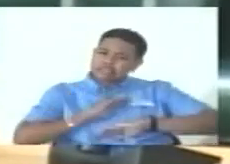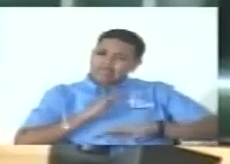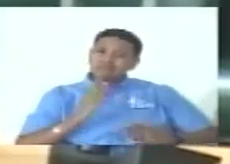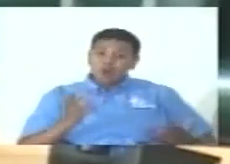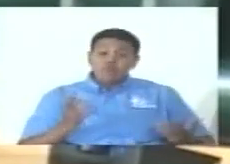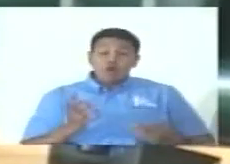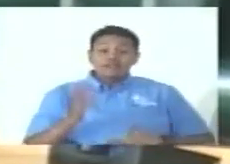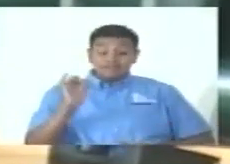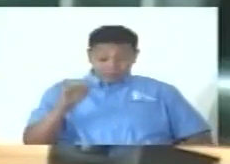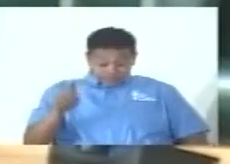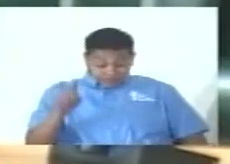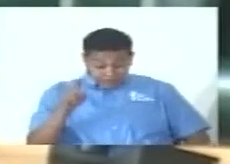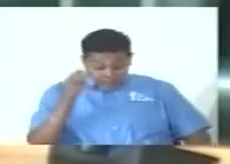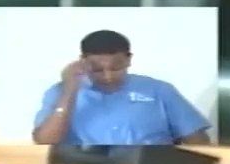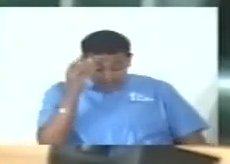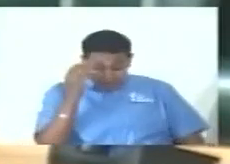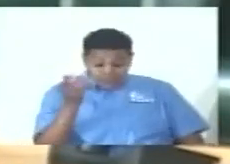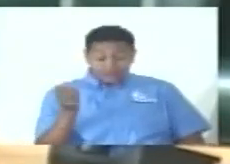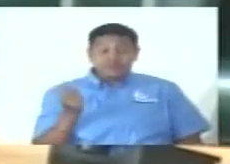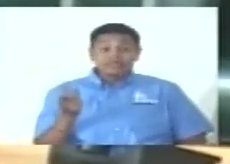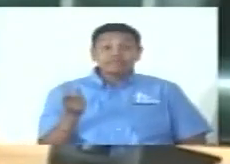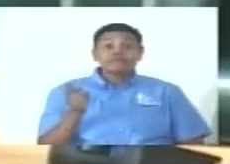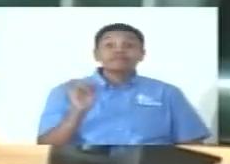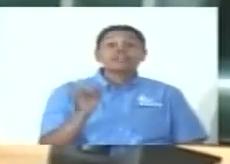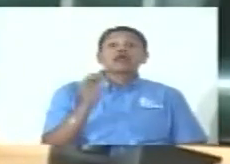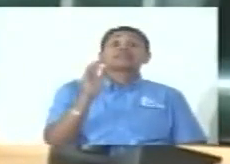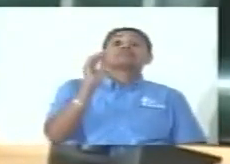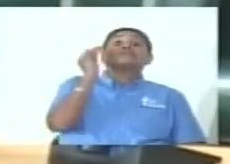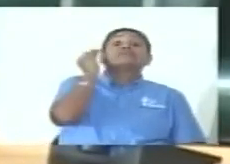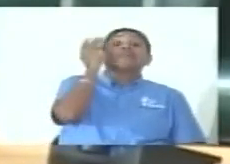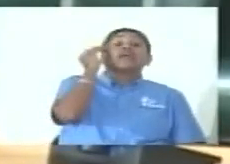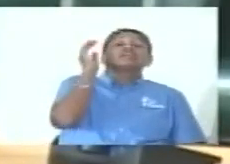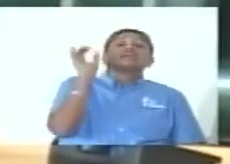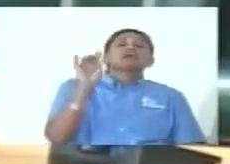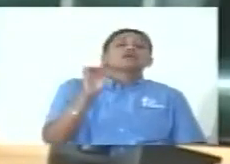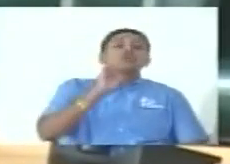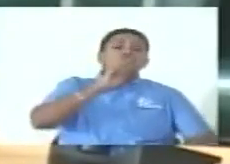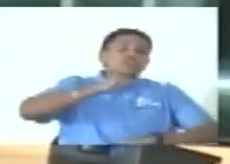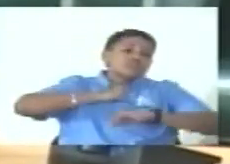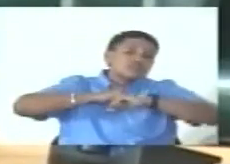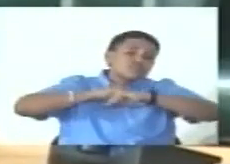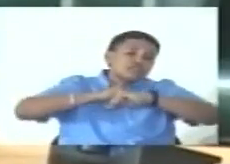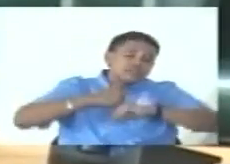that that piece of information, that piece of data is protected.